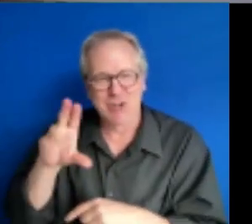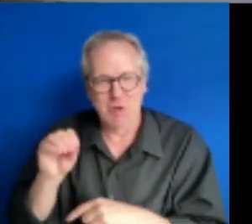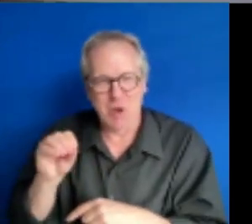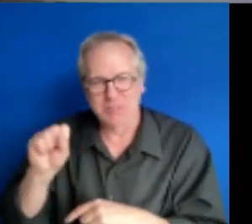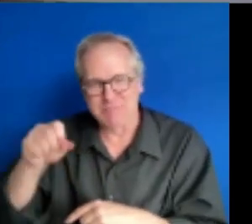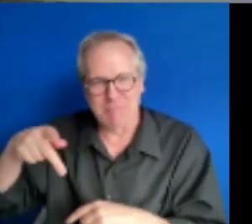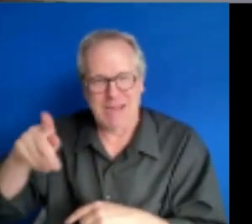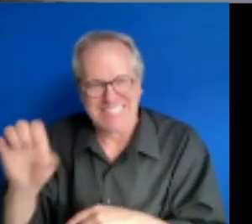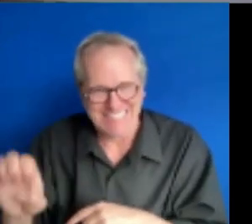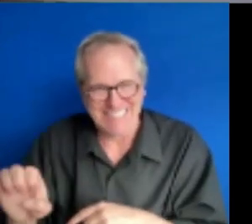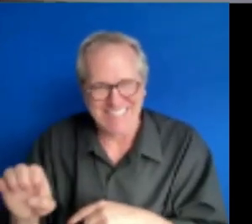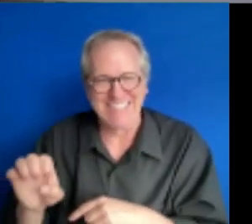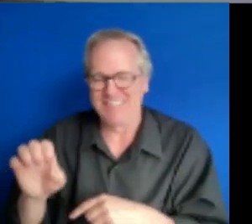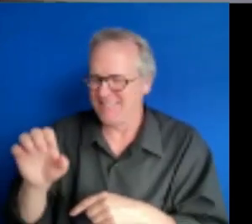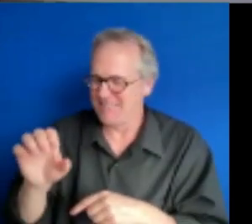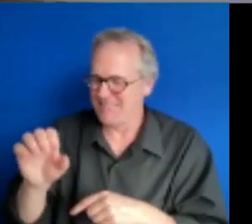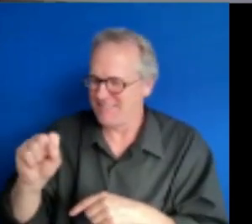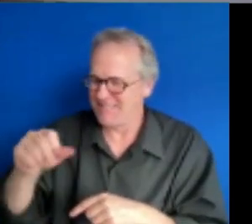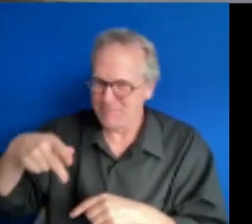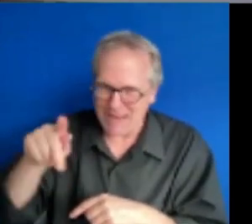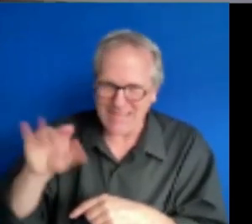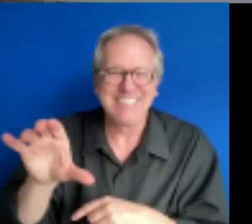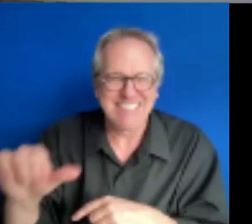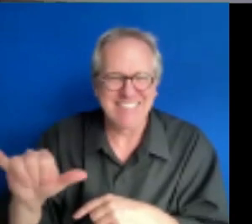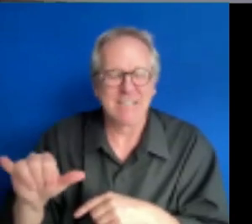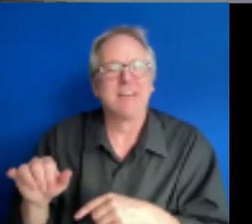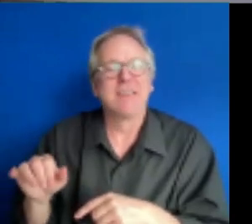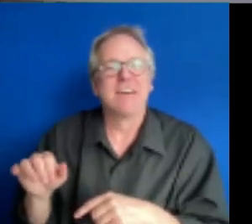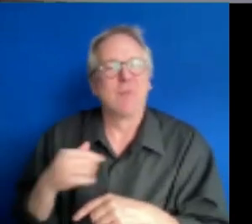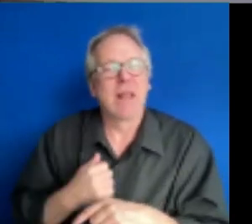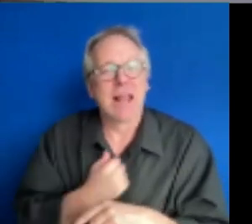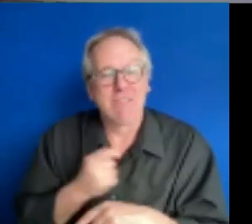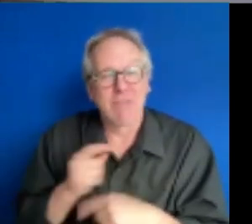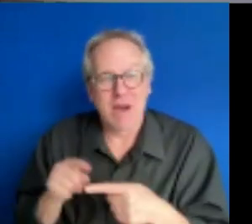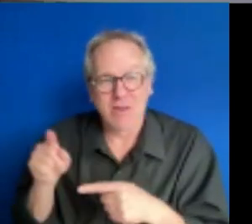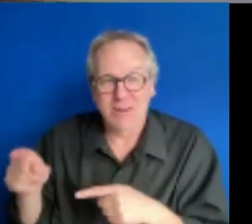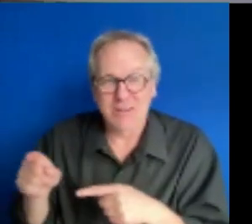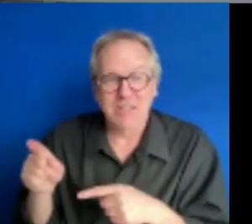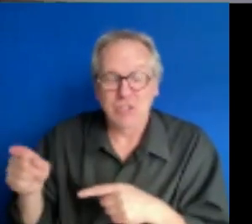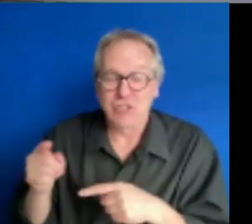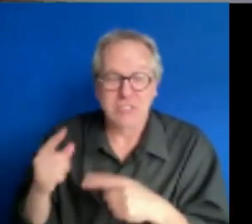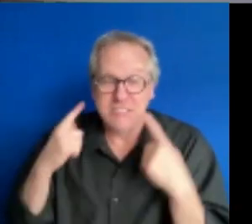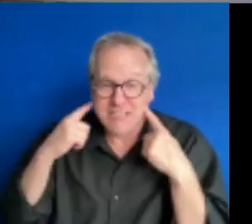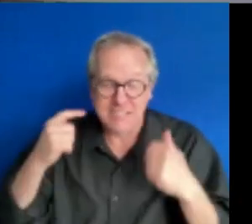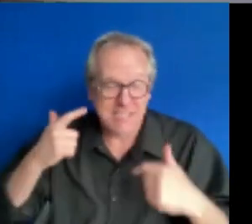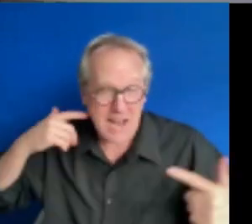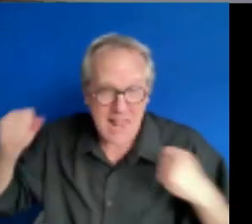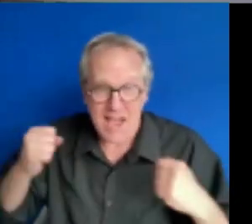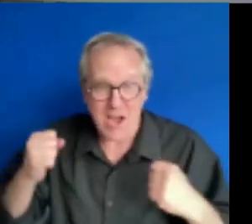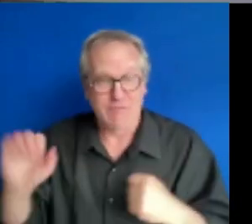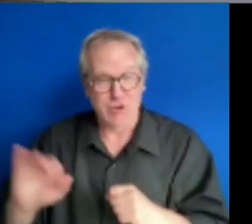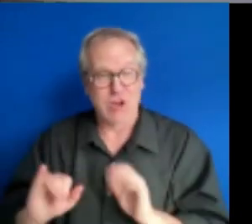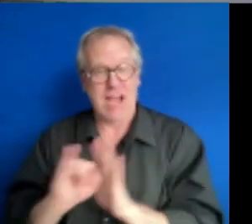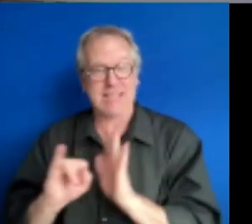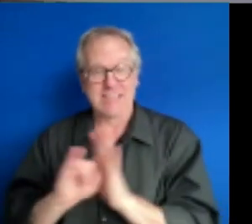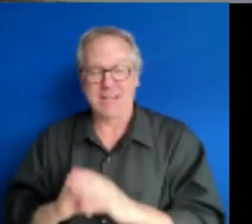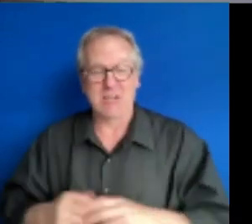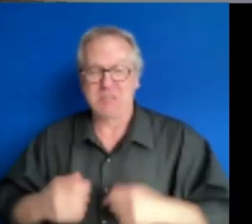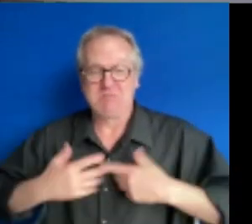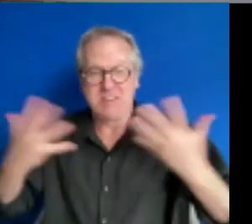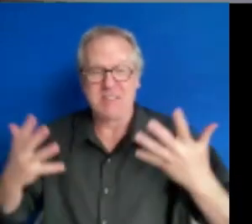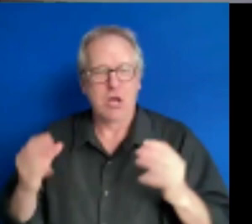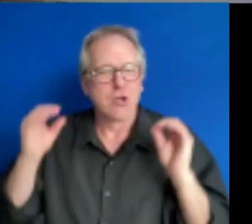And one of the things I love about her is that she does claim that loudly and proudly as her one of her identities. There is